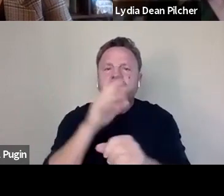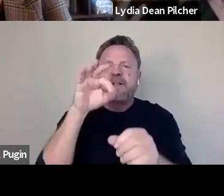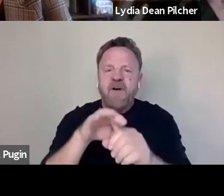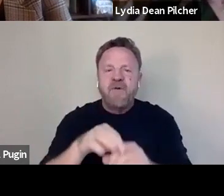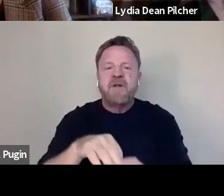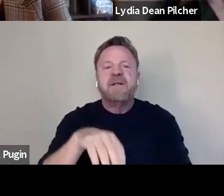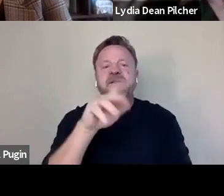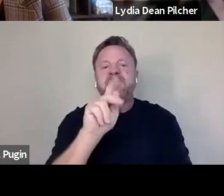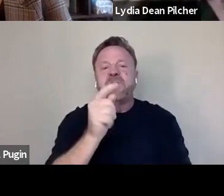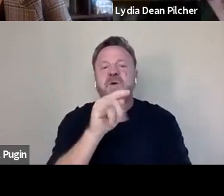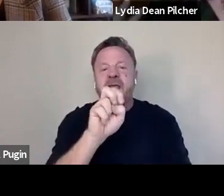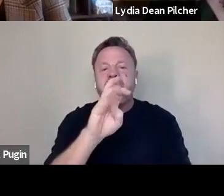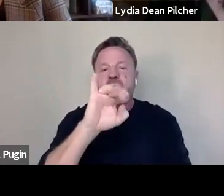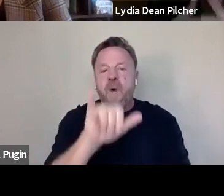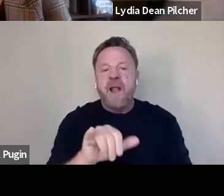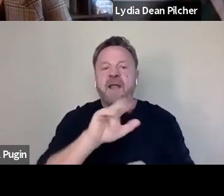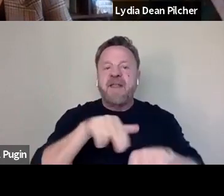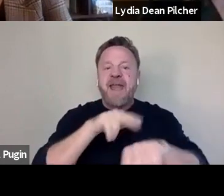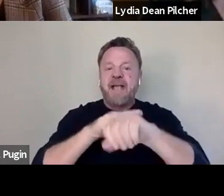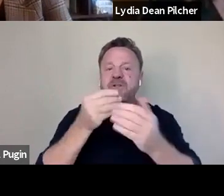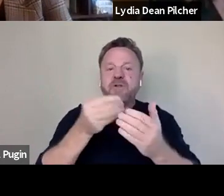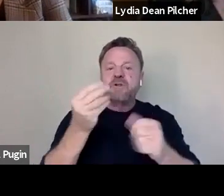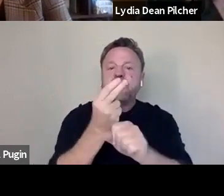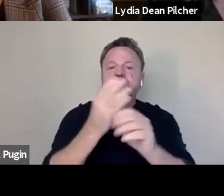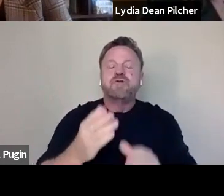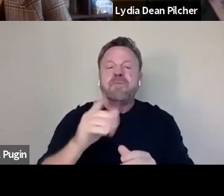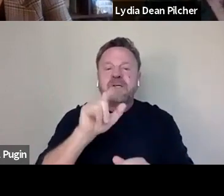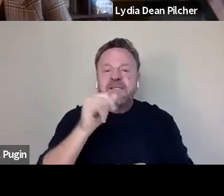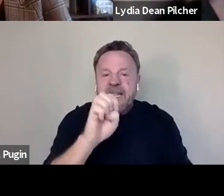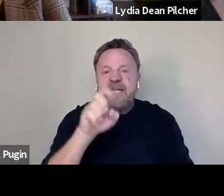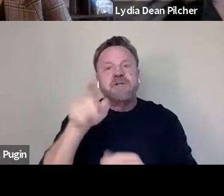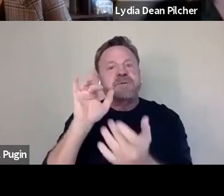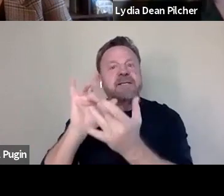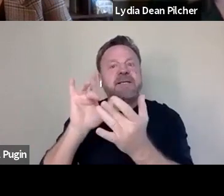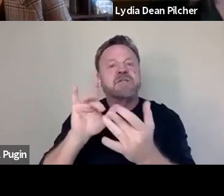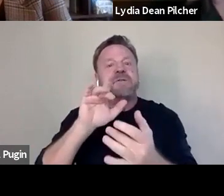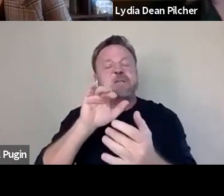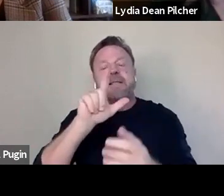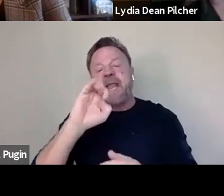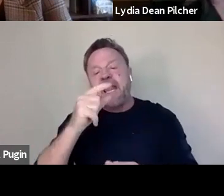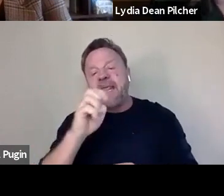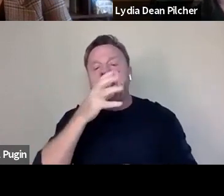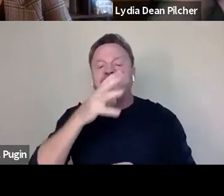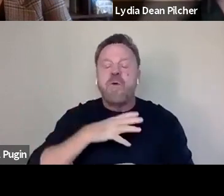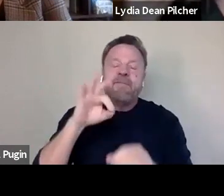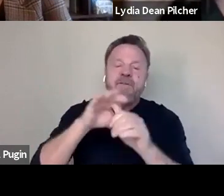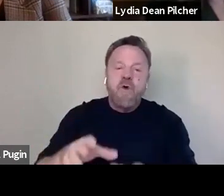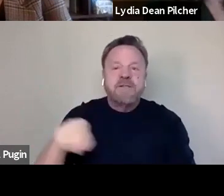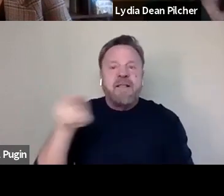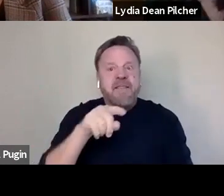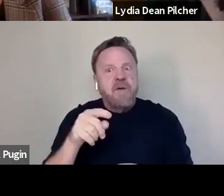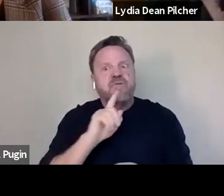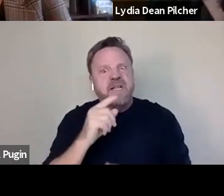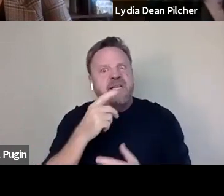Catherine Wiley of the National Consumers League, she was in touch with the League of Women Voters who they were interested in legislation. You know, she